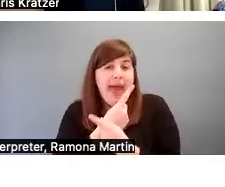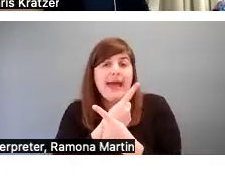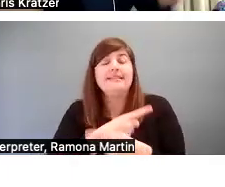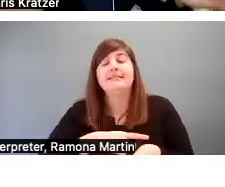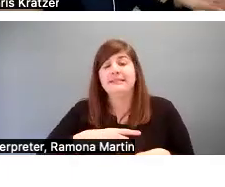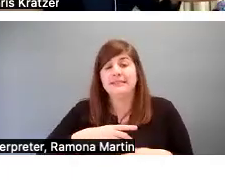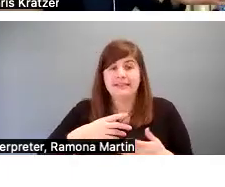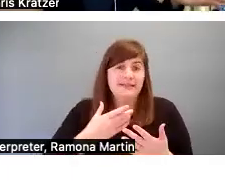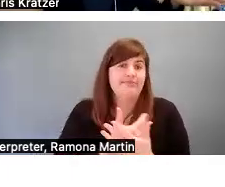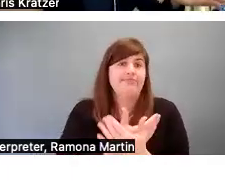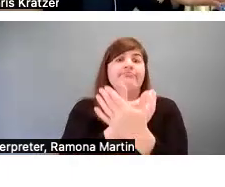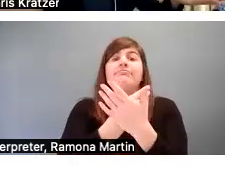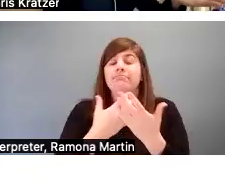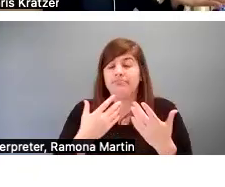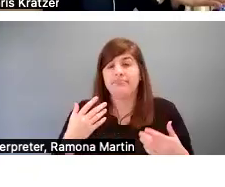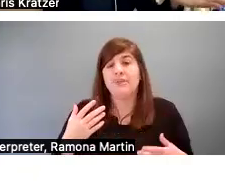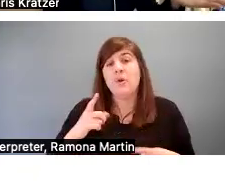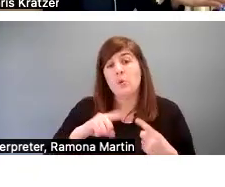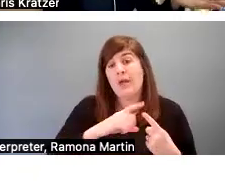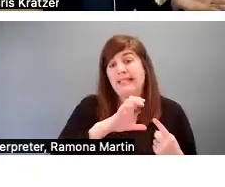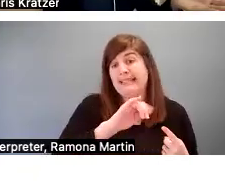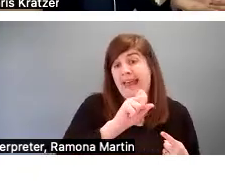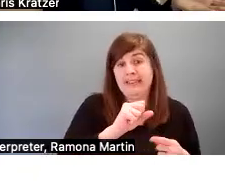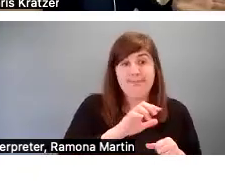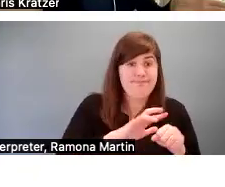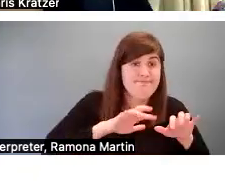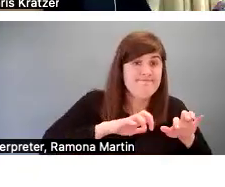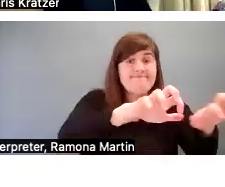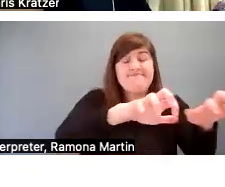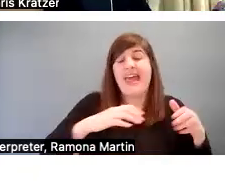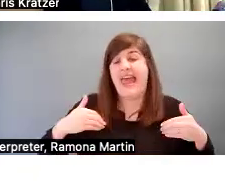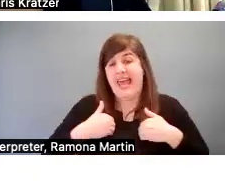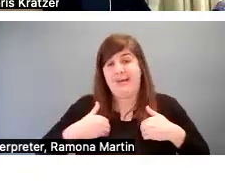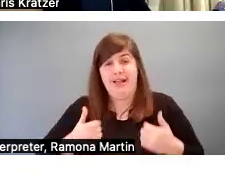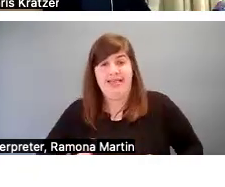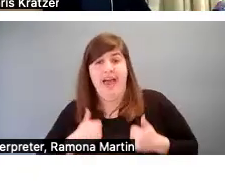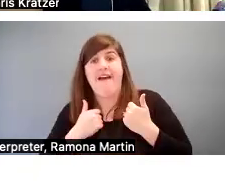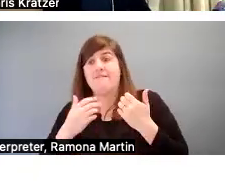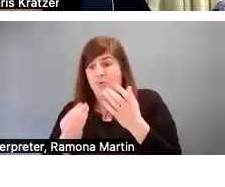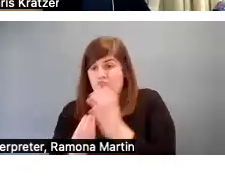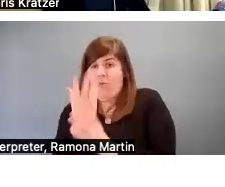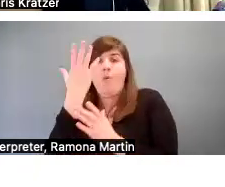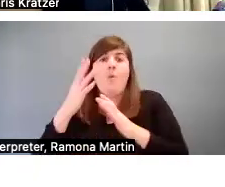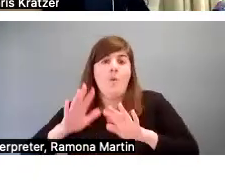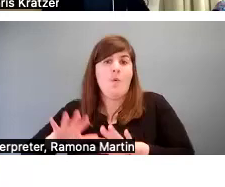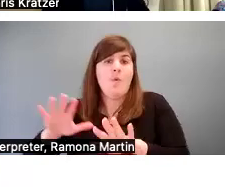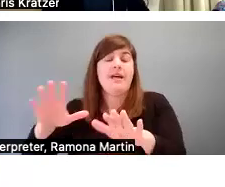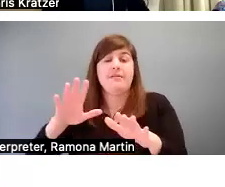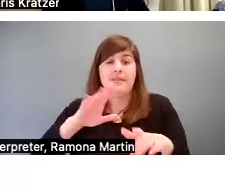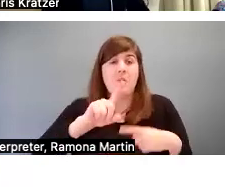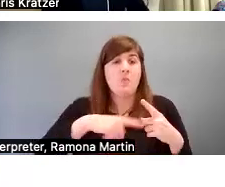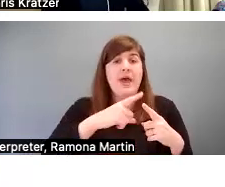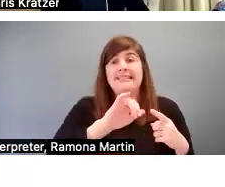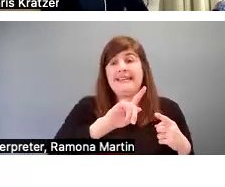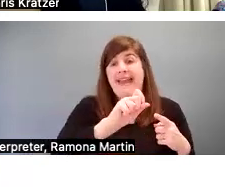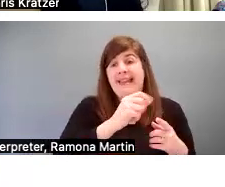So, when cicadas are plentiful, animal life feasts and flourishes, and when they go missing, animal